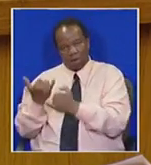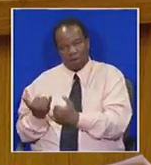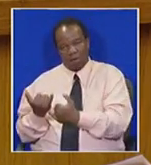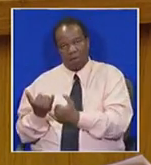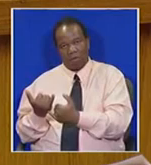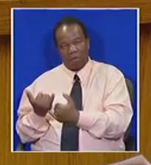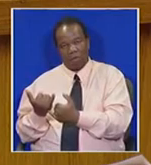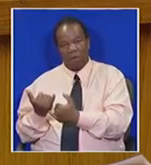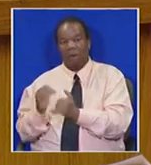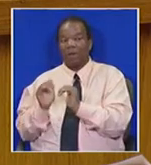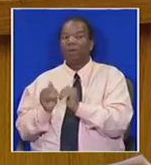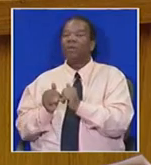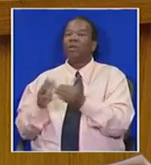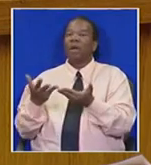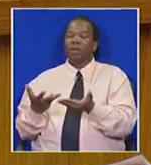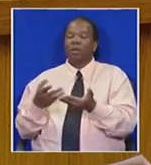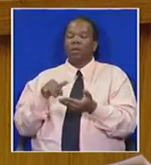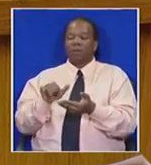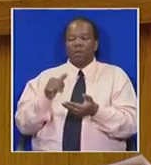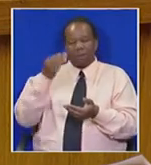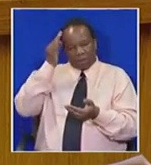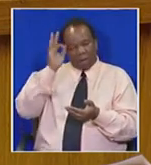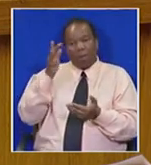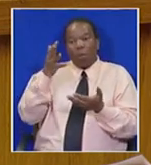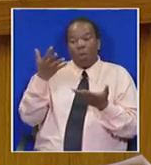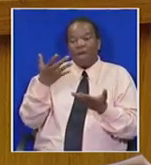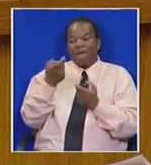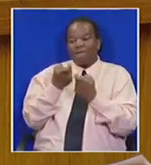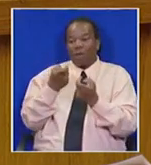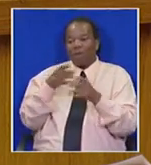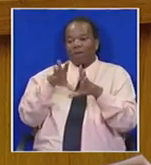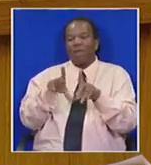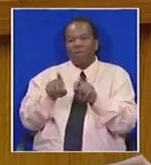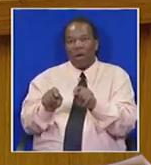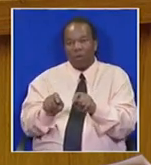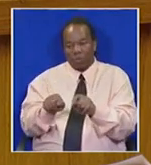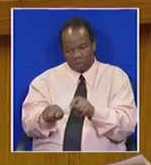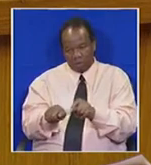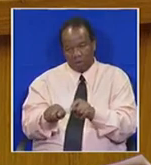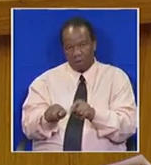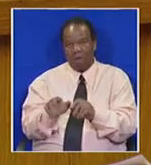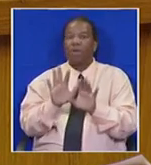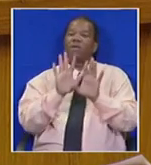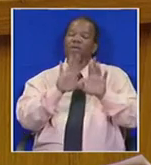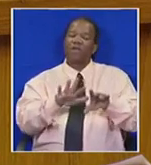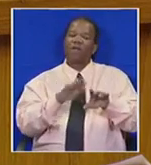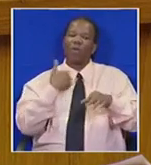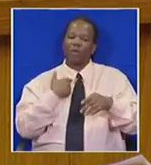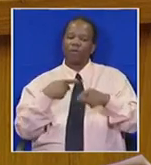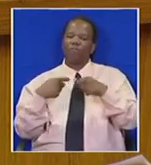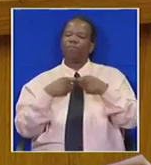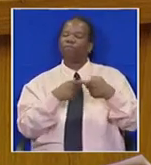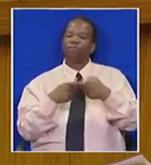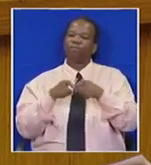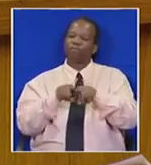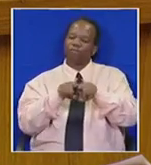a capable state around the city of Cape Town. We may contest for political power, we are granted, and